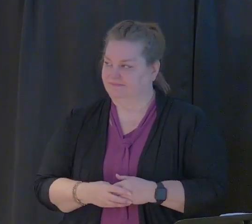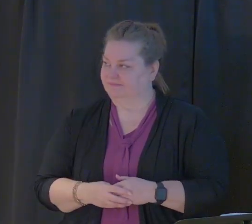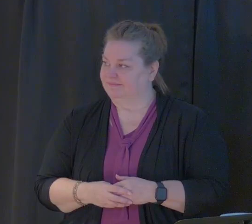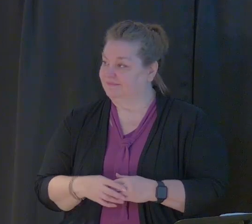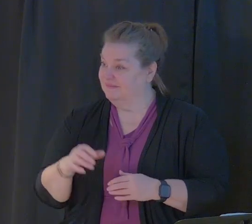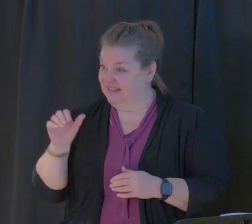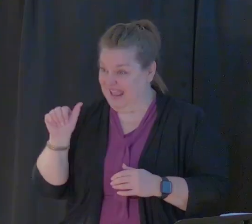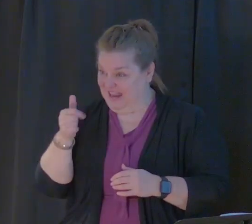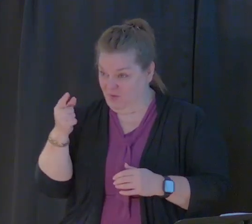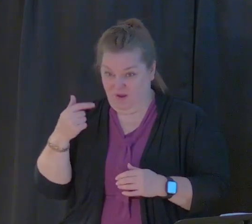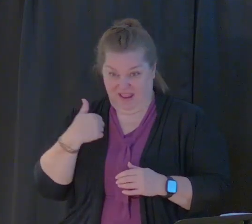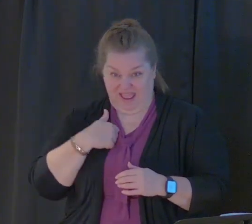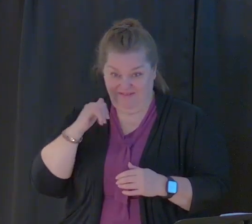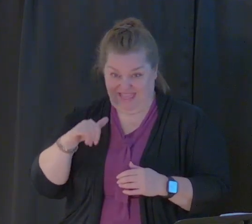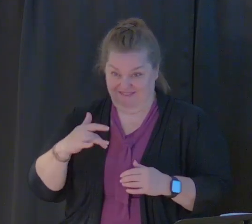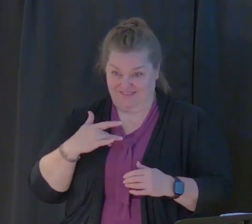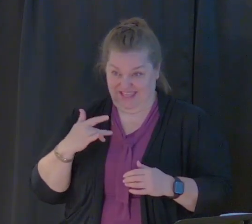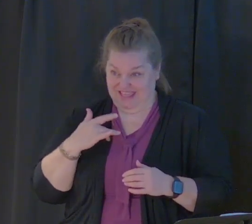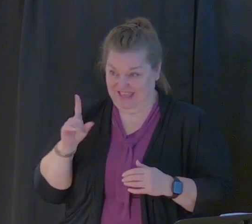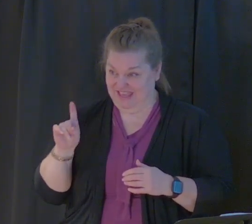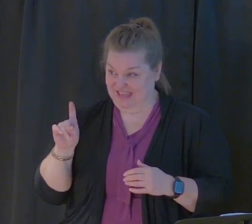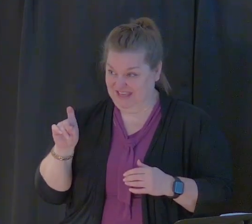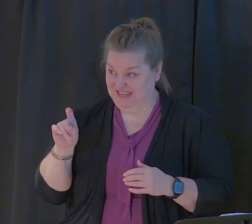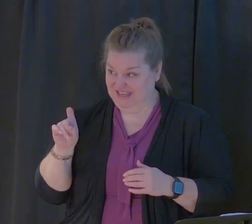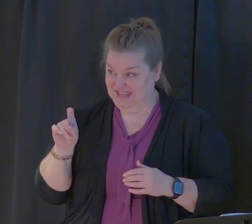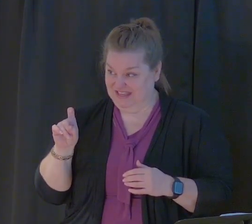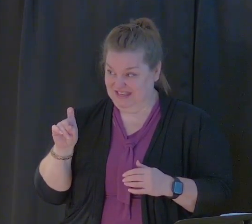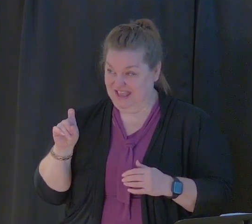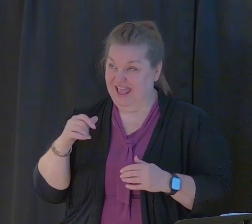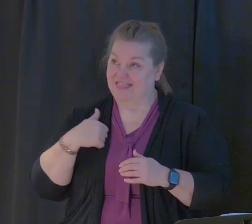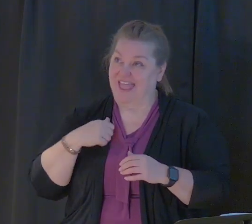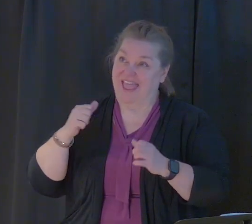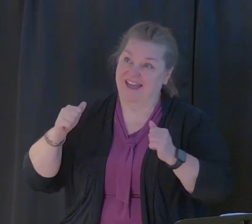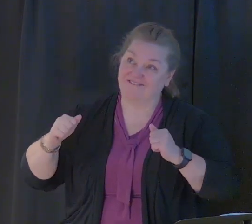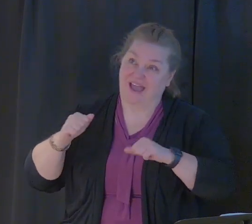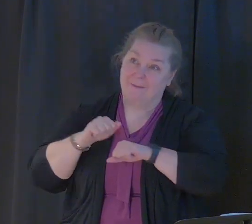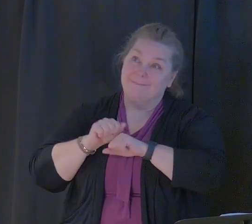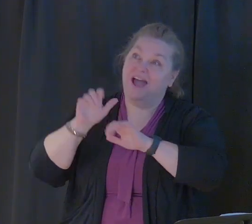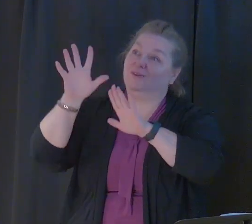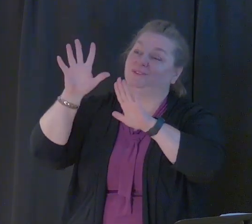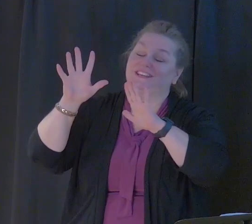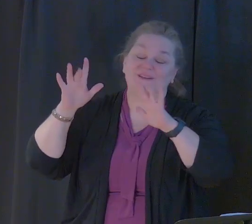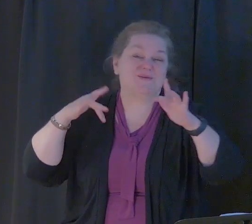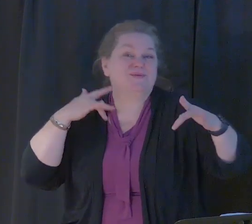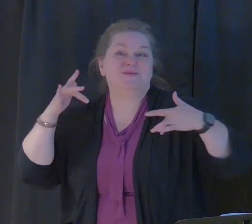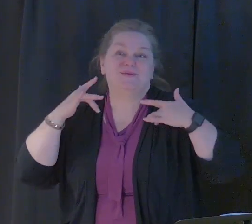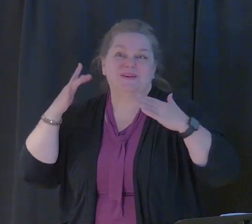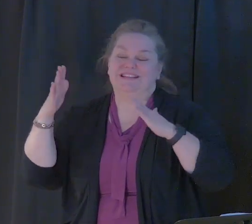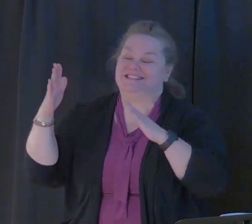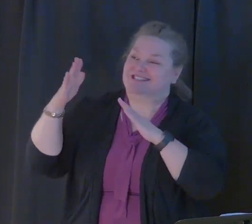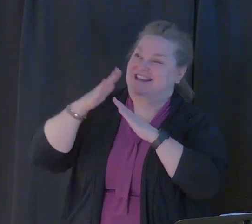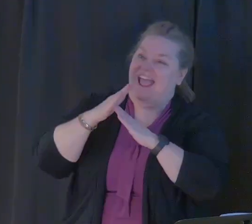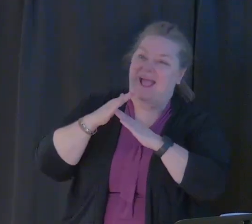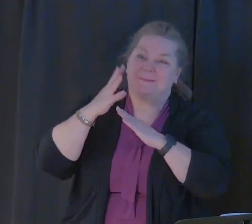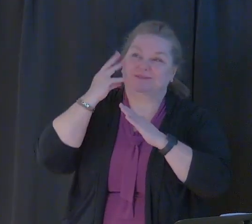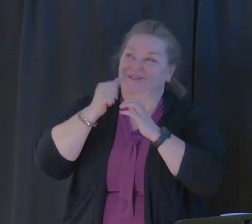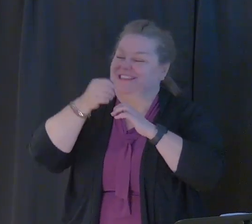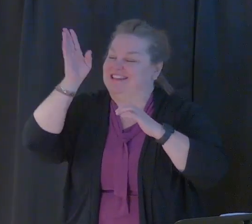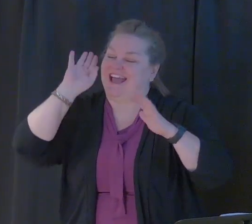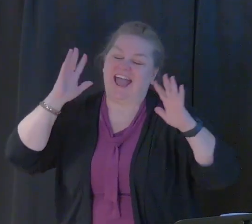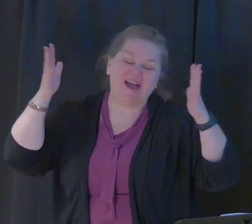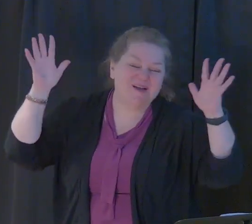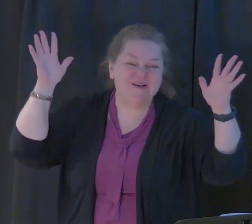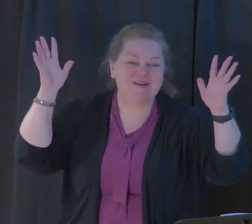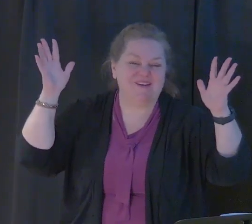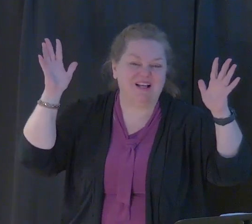Anyone ever have that experience after having a mountaintop high experience with God, and then a couple days later feel